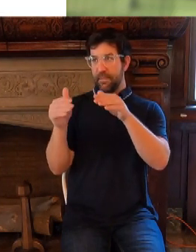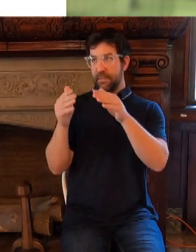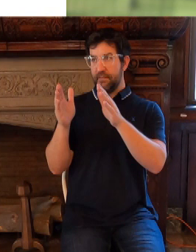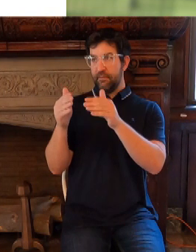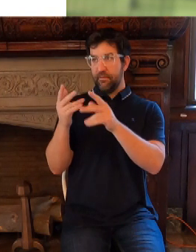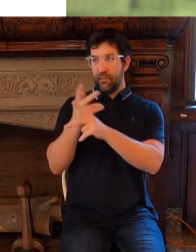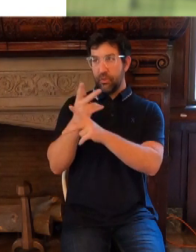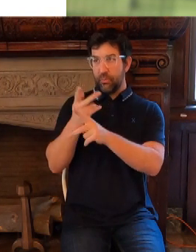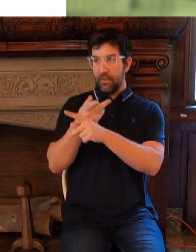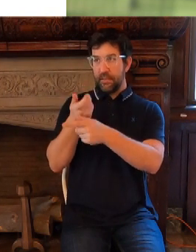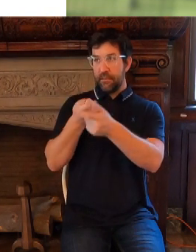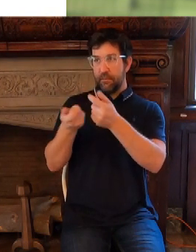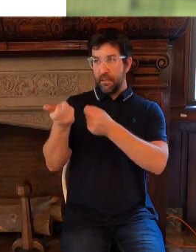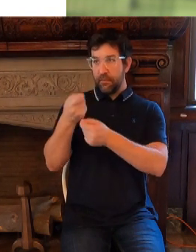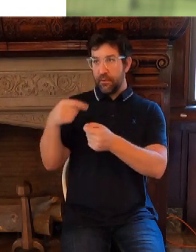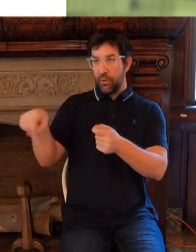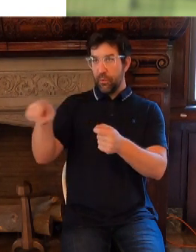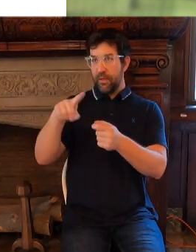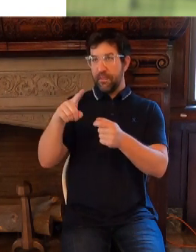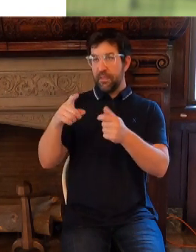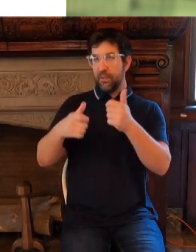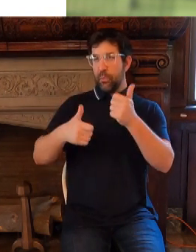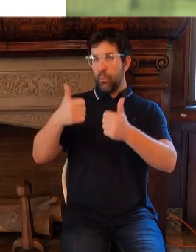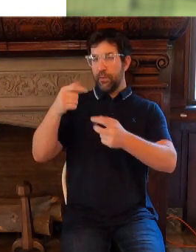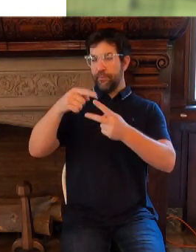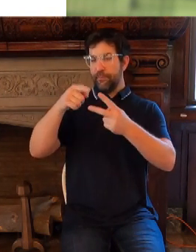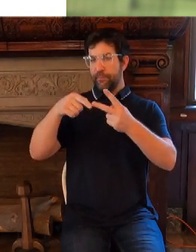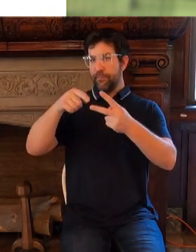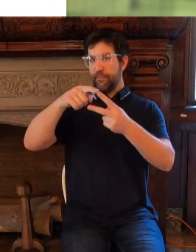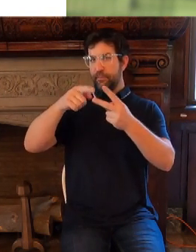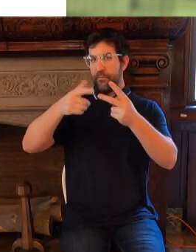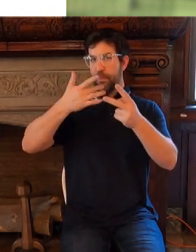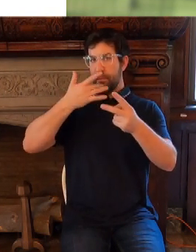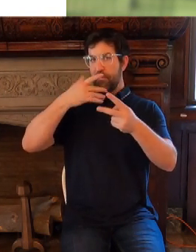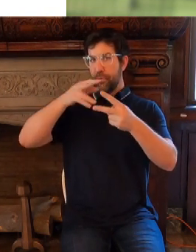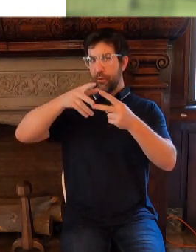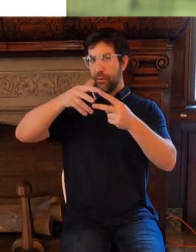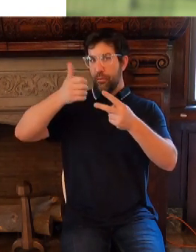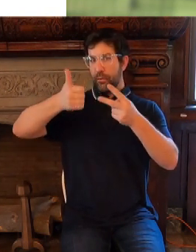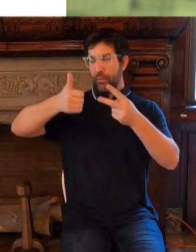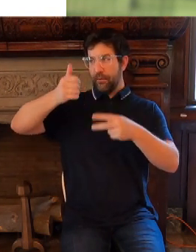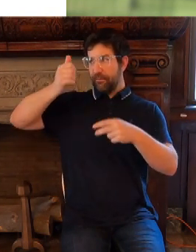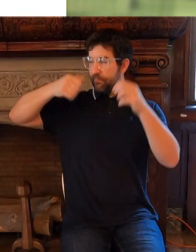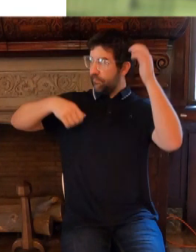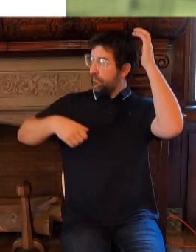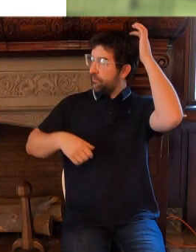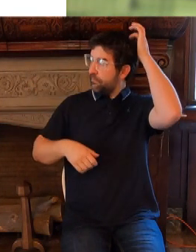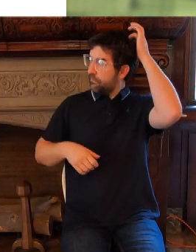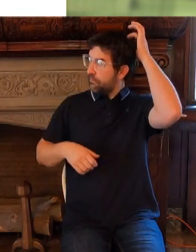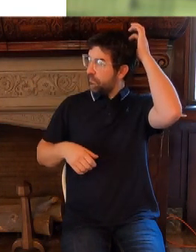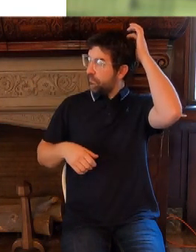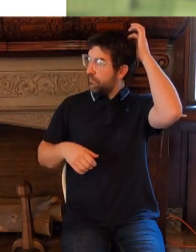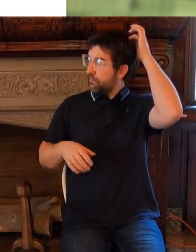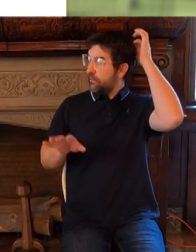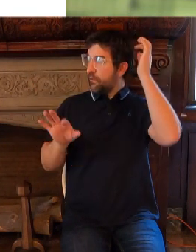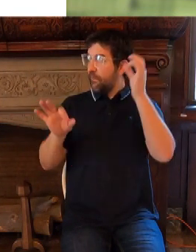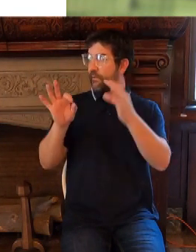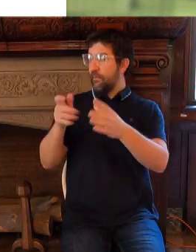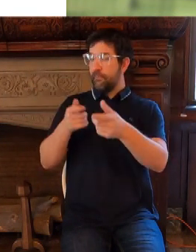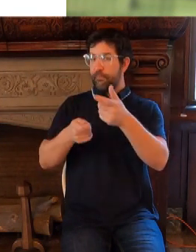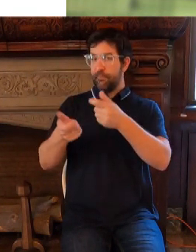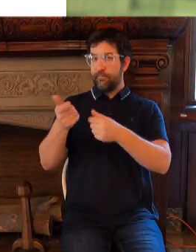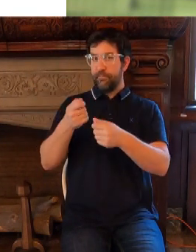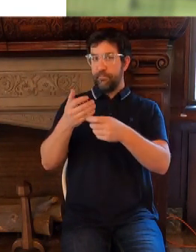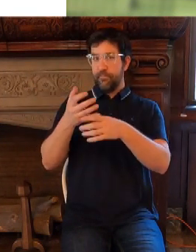find out, get some input from you folks about which alternatives you preferred. And based on that input, we created